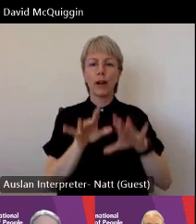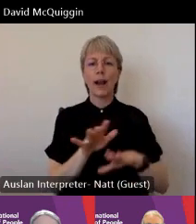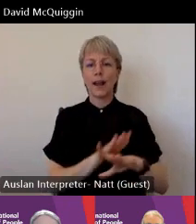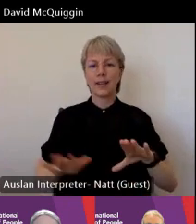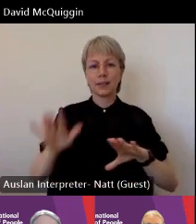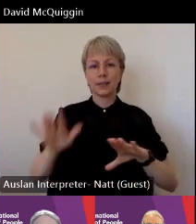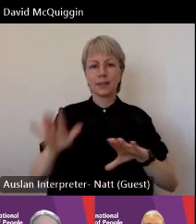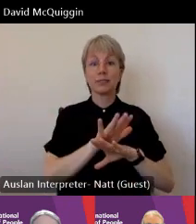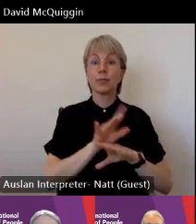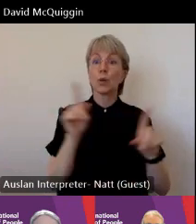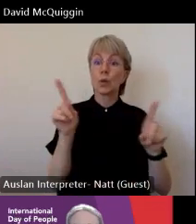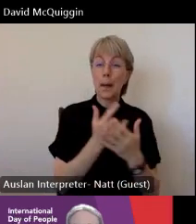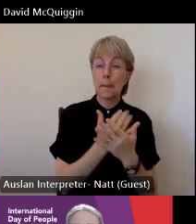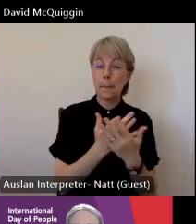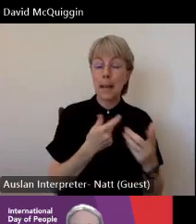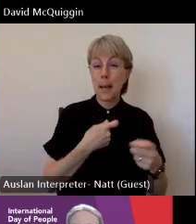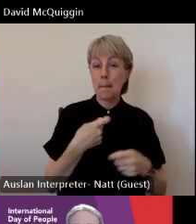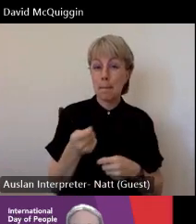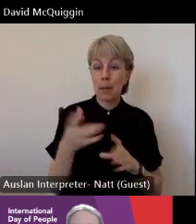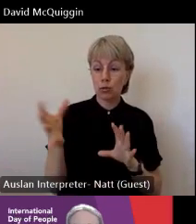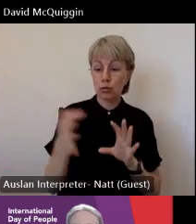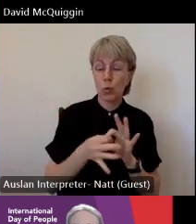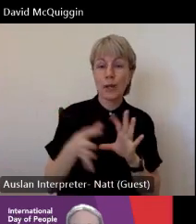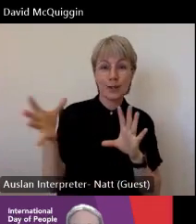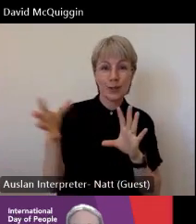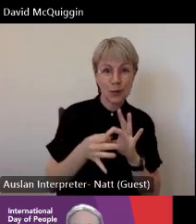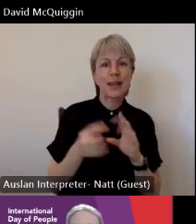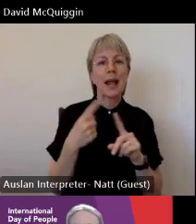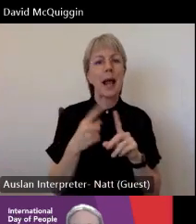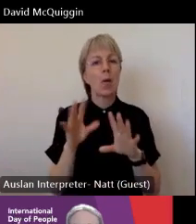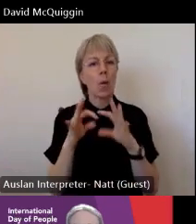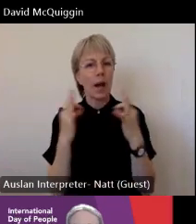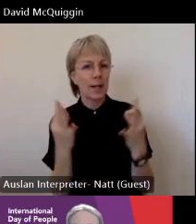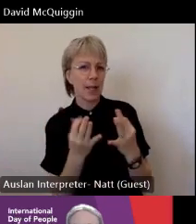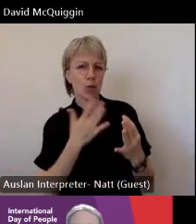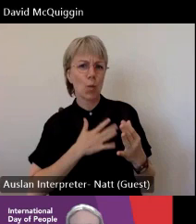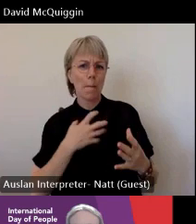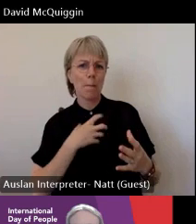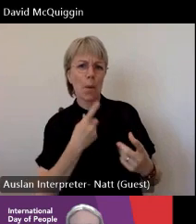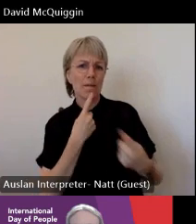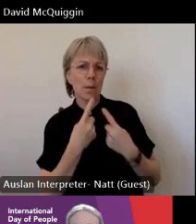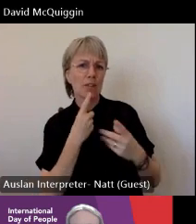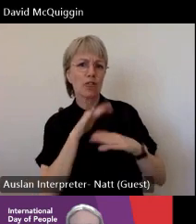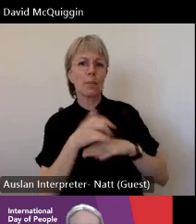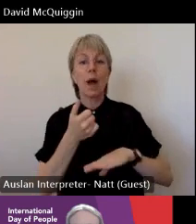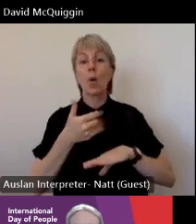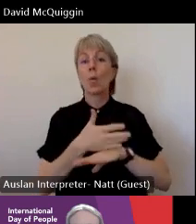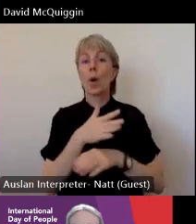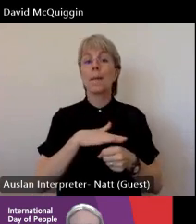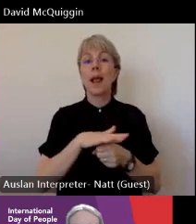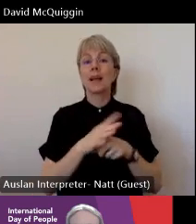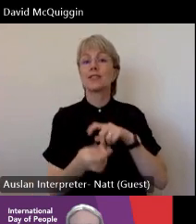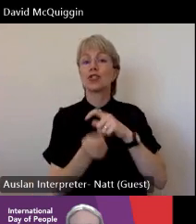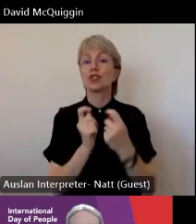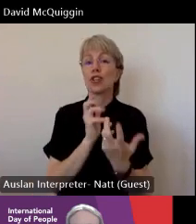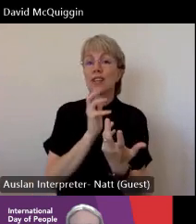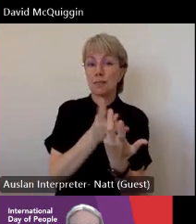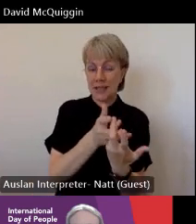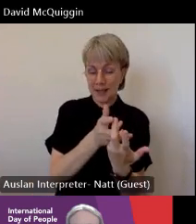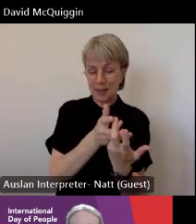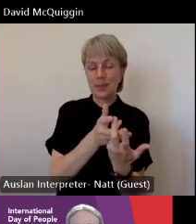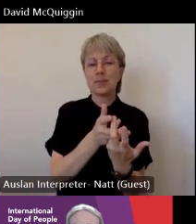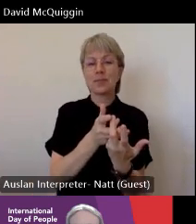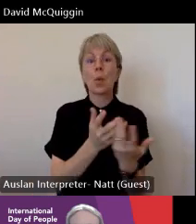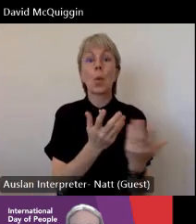valued members and other organisations and individuals who are interested in more information around workplace adjustments. So welcome to the Barriers